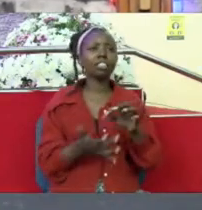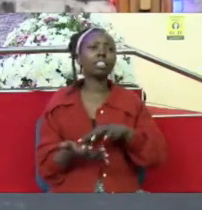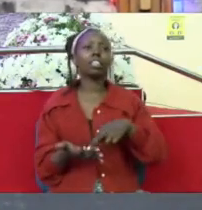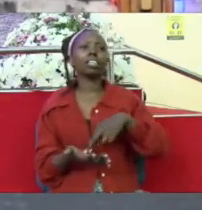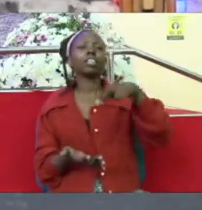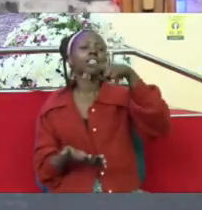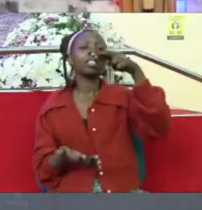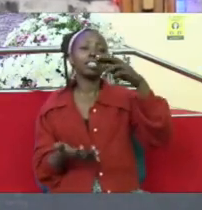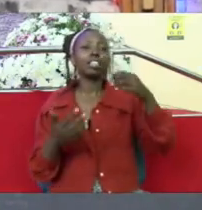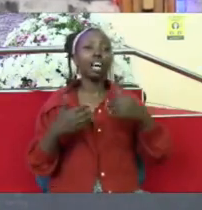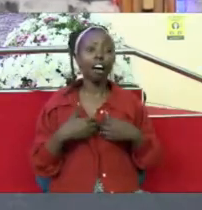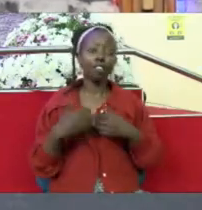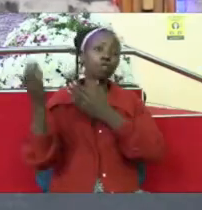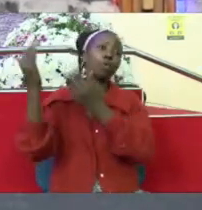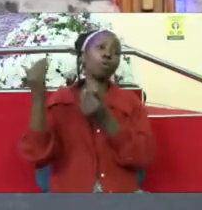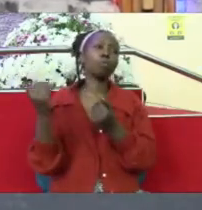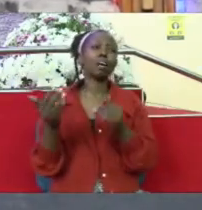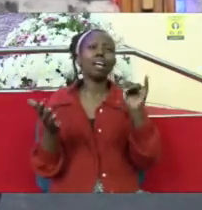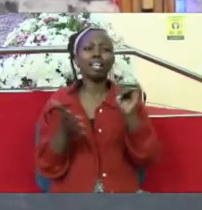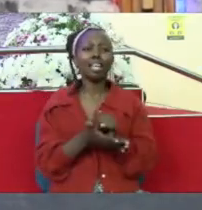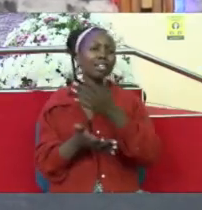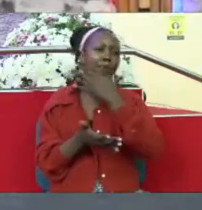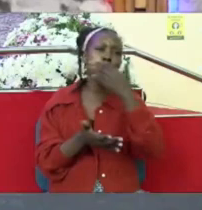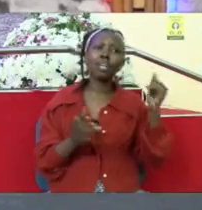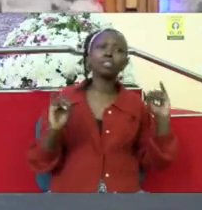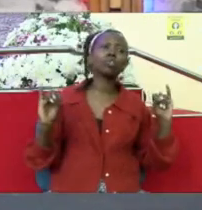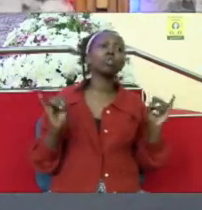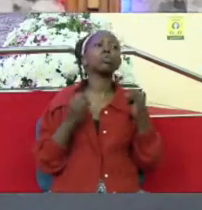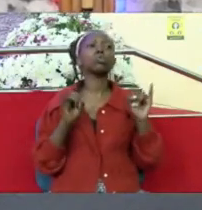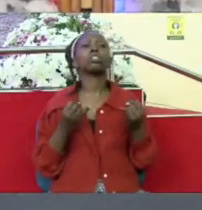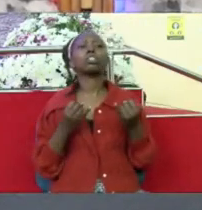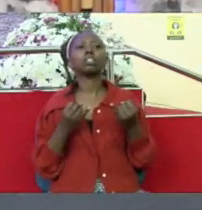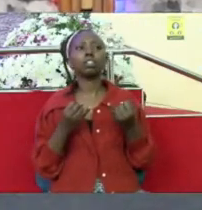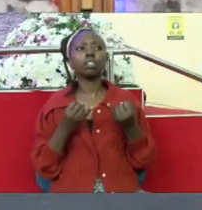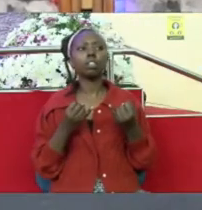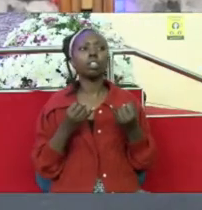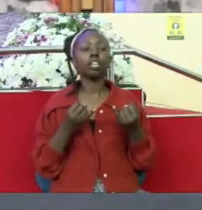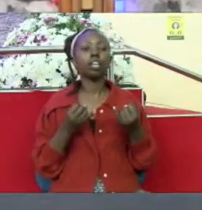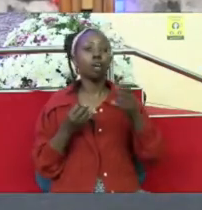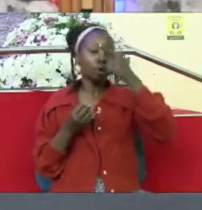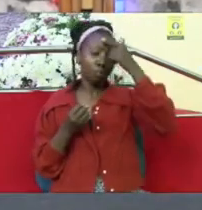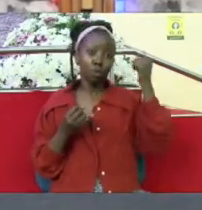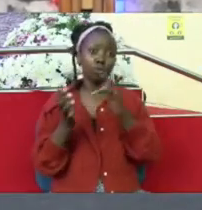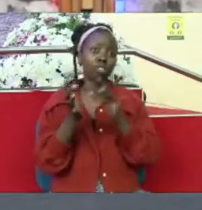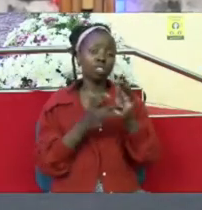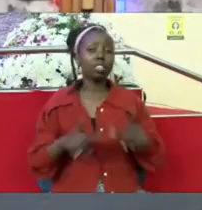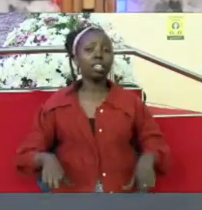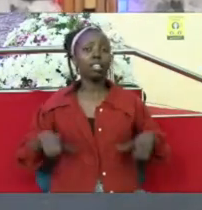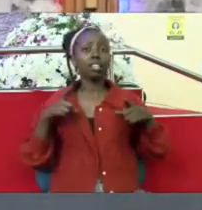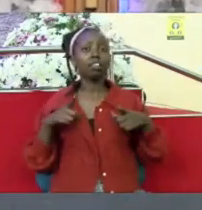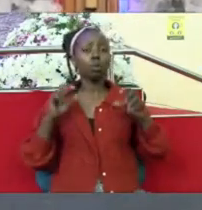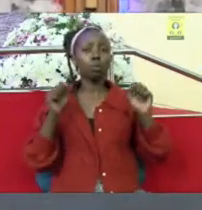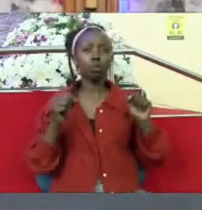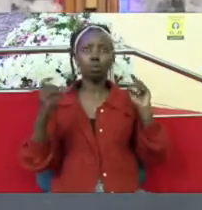is hope. Na kuna tumaini. And that is the best news we could ever get. Na hiyo ni habari njema tunaweza pokea. Because Jesus lives. Kwa sababu Yesu yuishi. We can